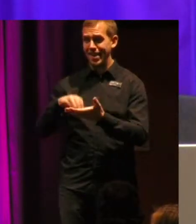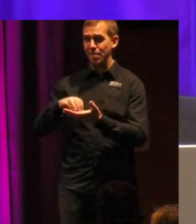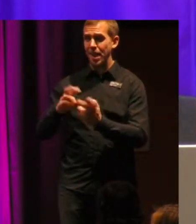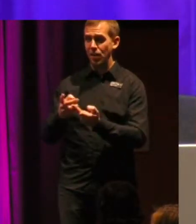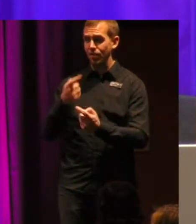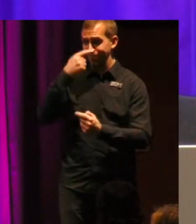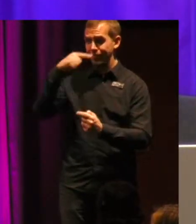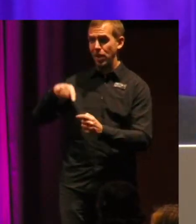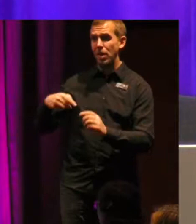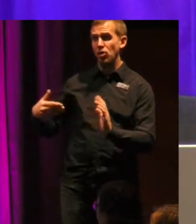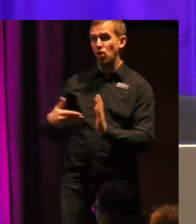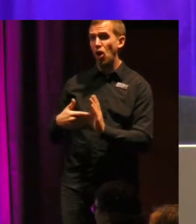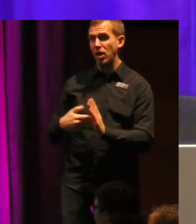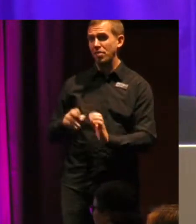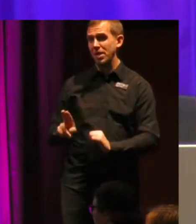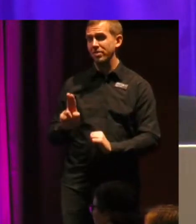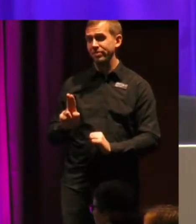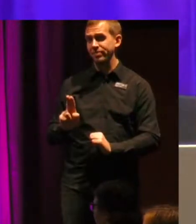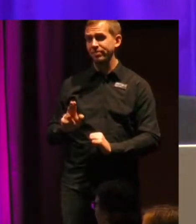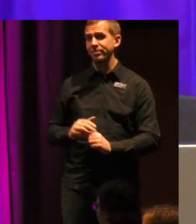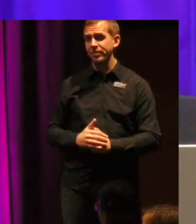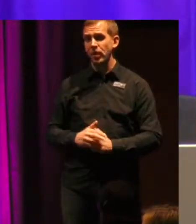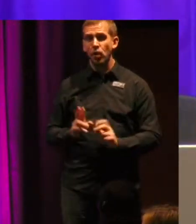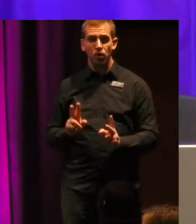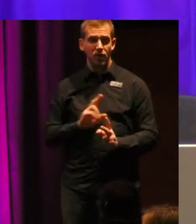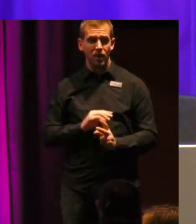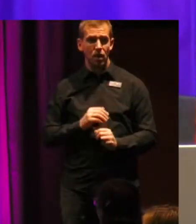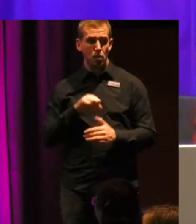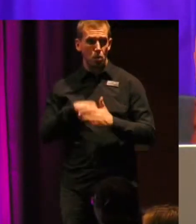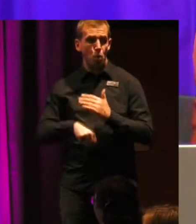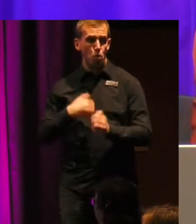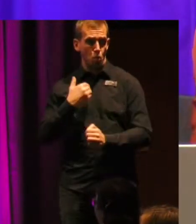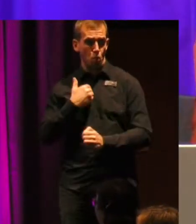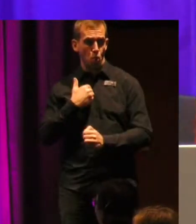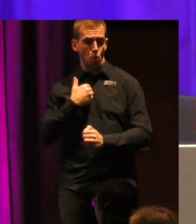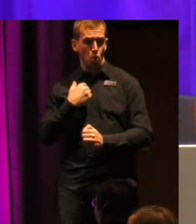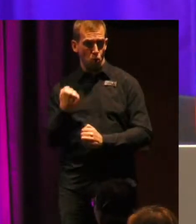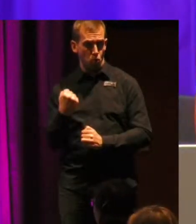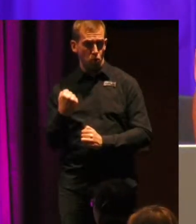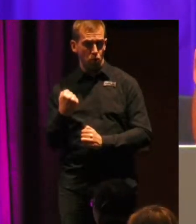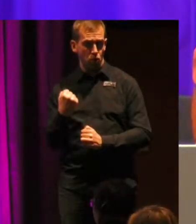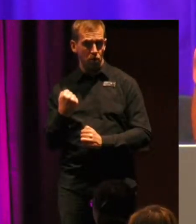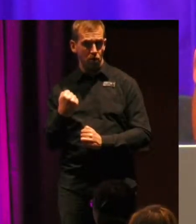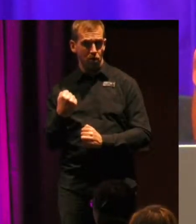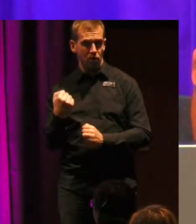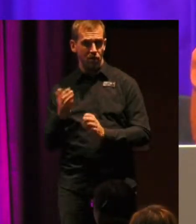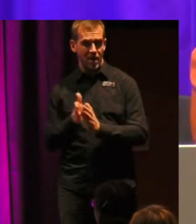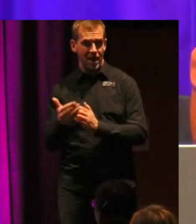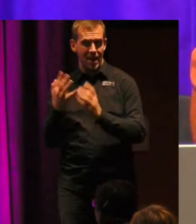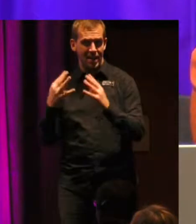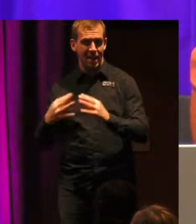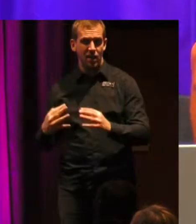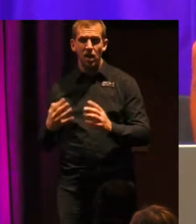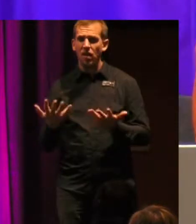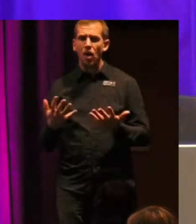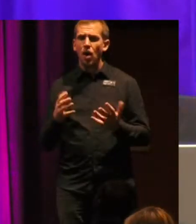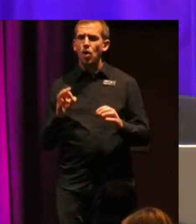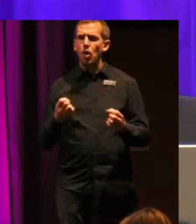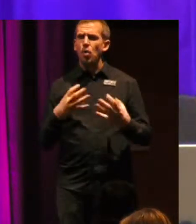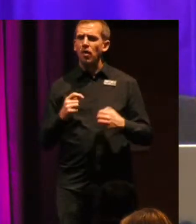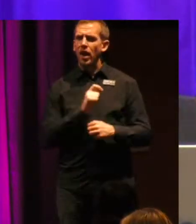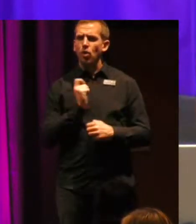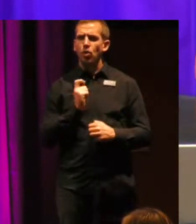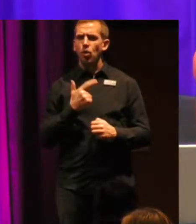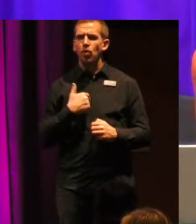were threats from people, et cetera, online. I'll say what's changed a bit for us is that these things are taken